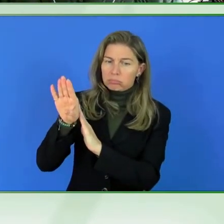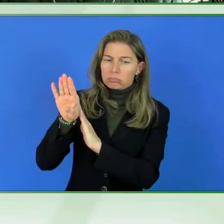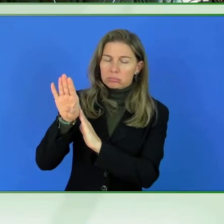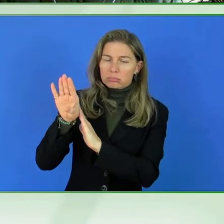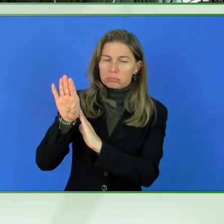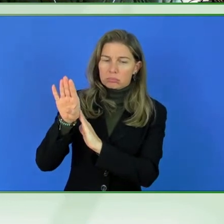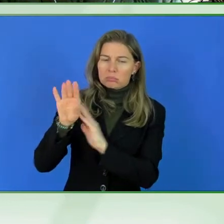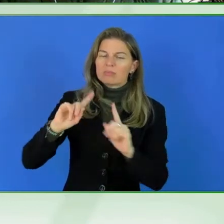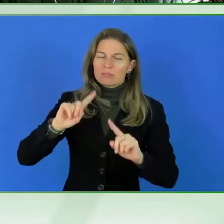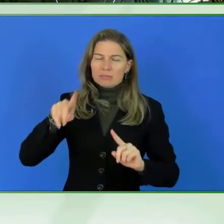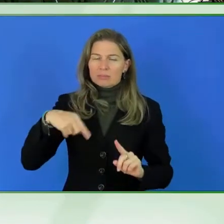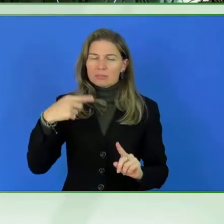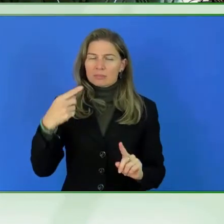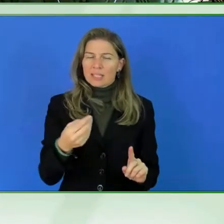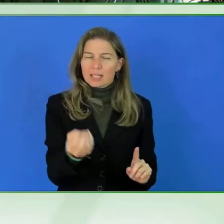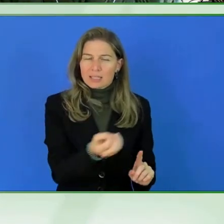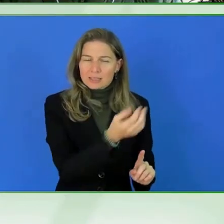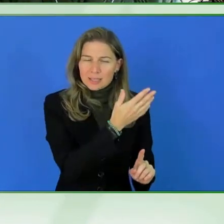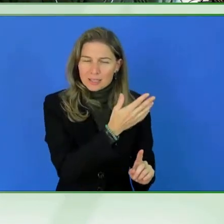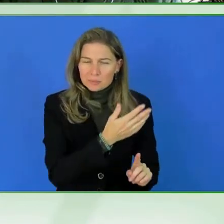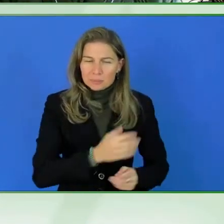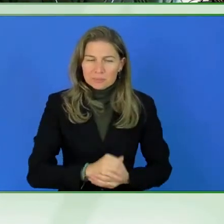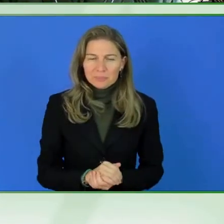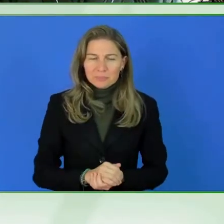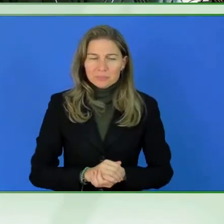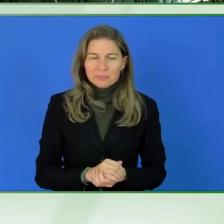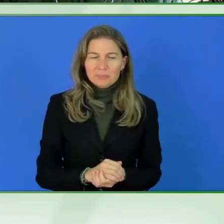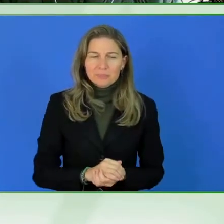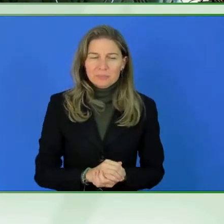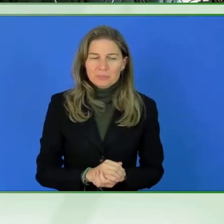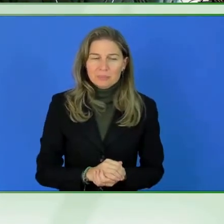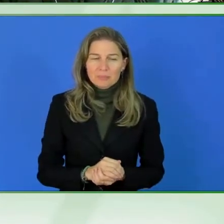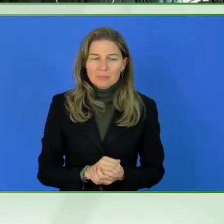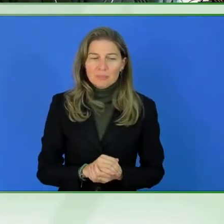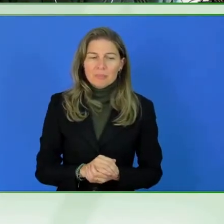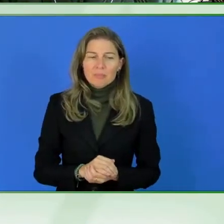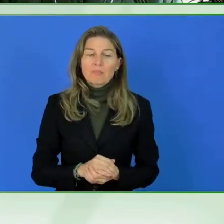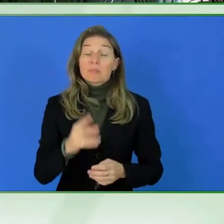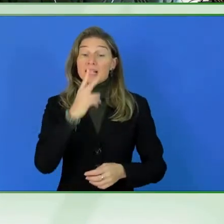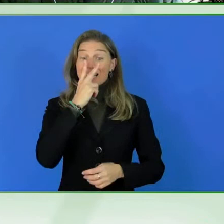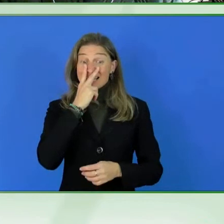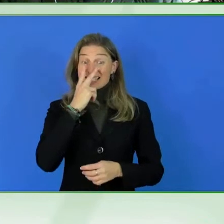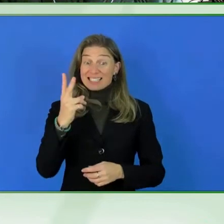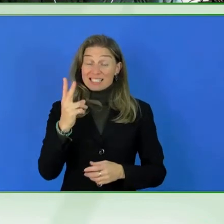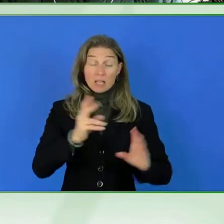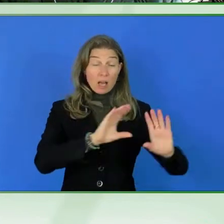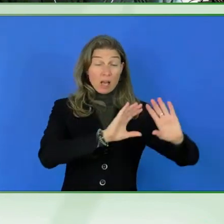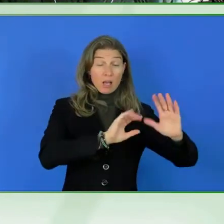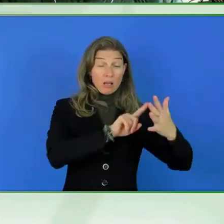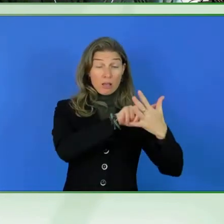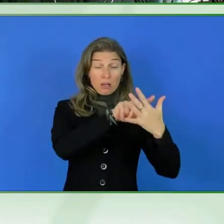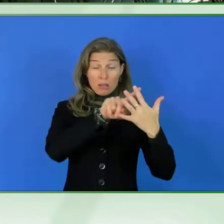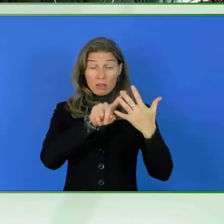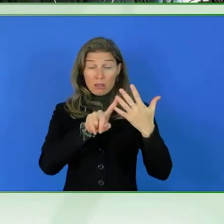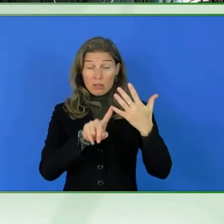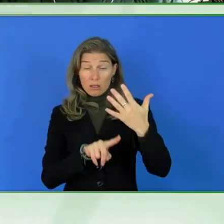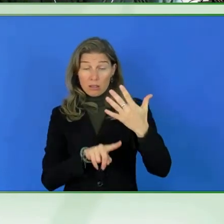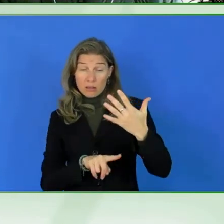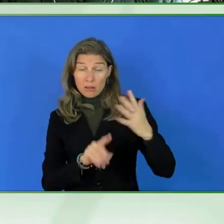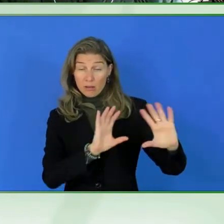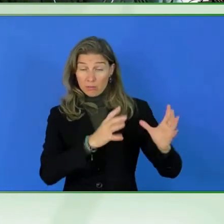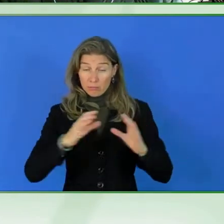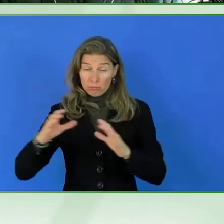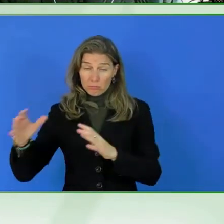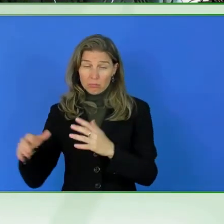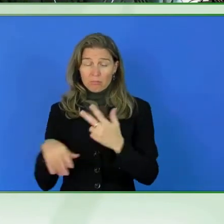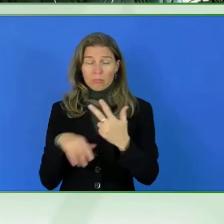By disability type, the top 3 categories of Zhuhai PW headcount go to multiple disabilities,